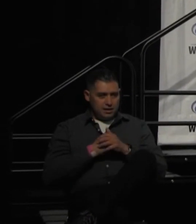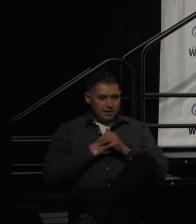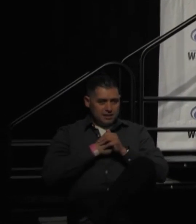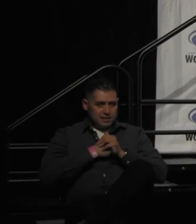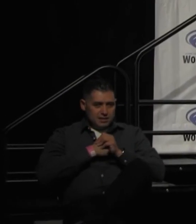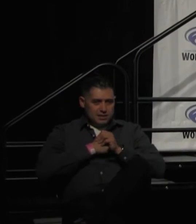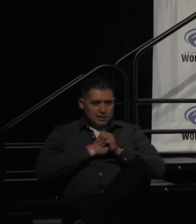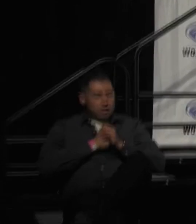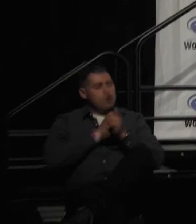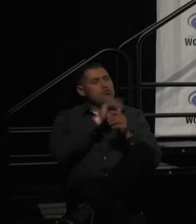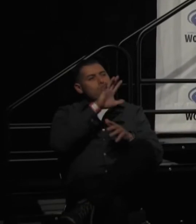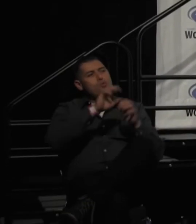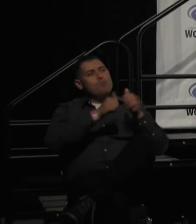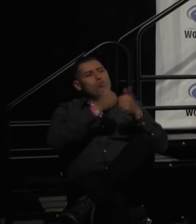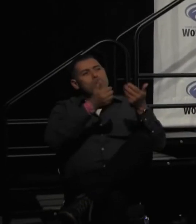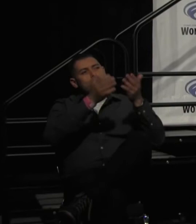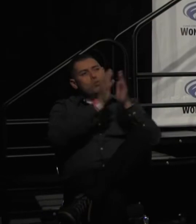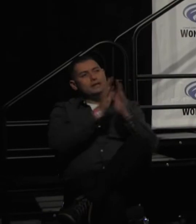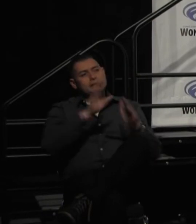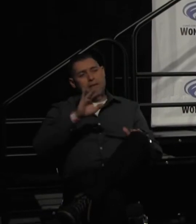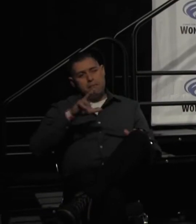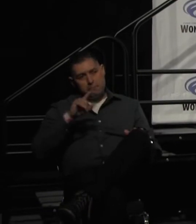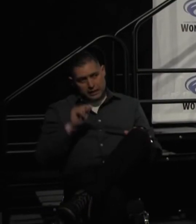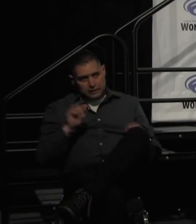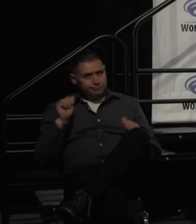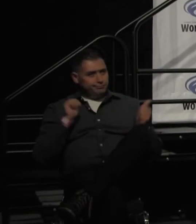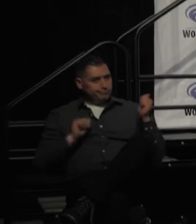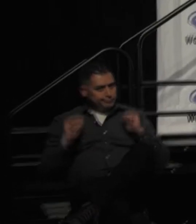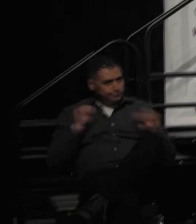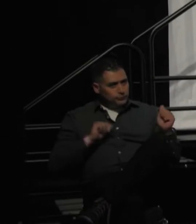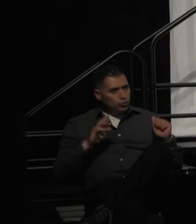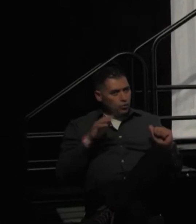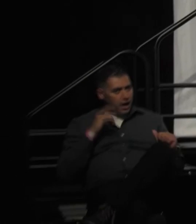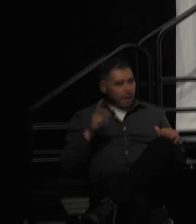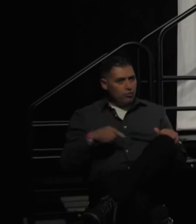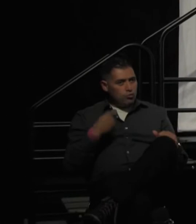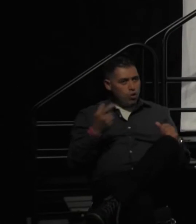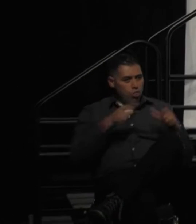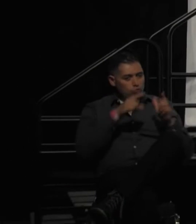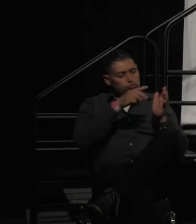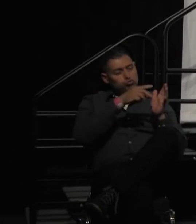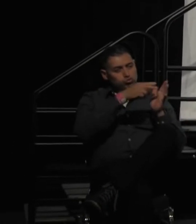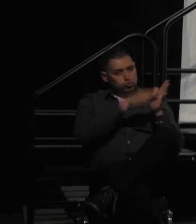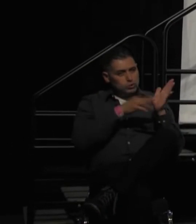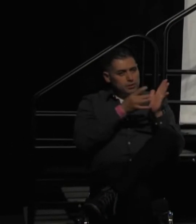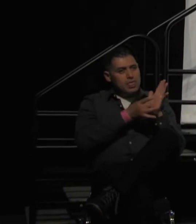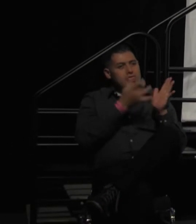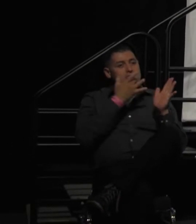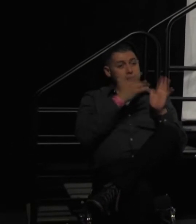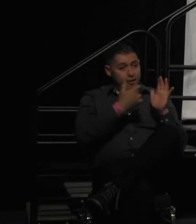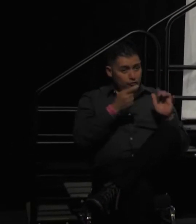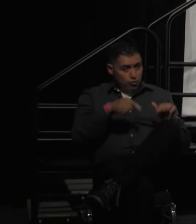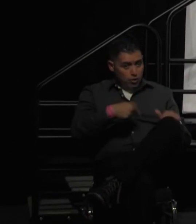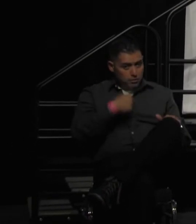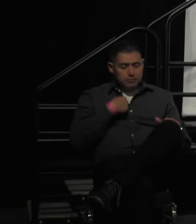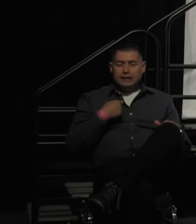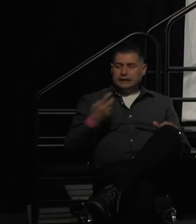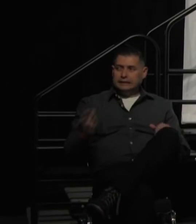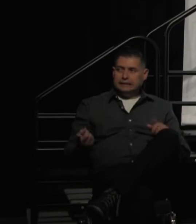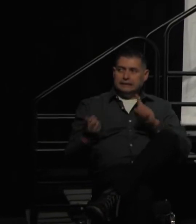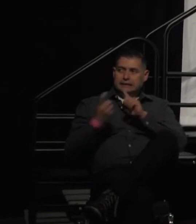What's your most requested bit, and do you have one of those strips for me? See me after.